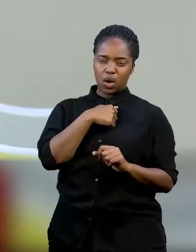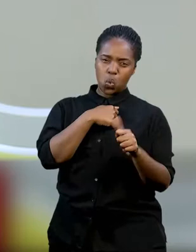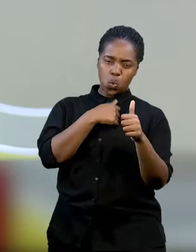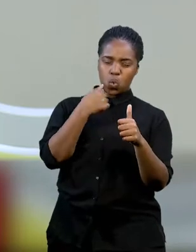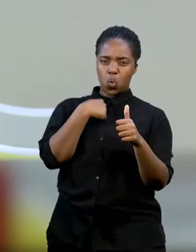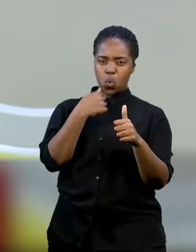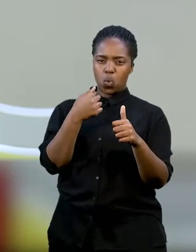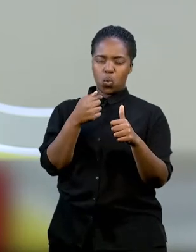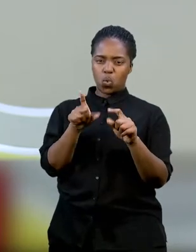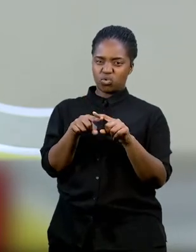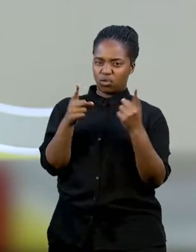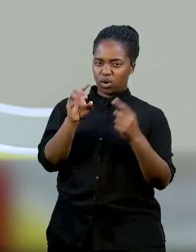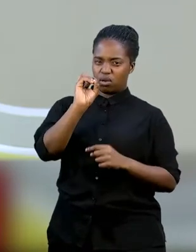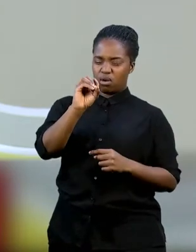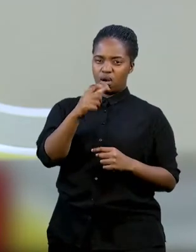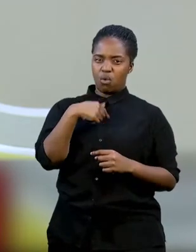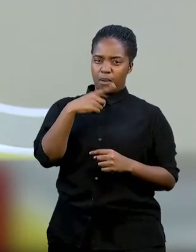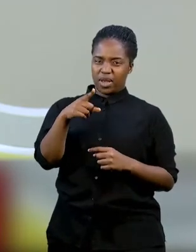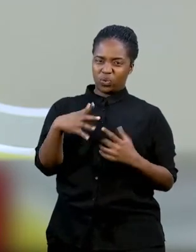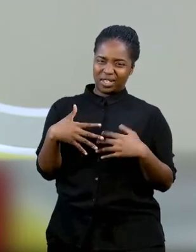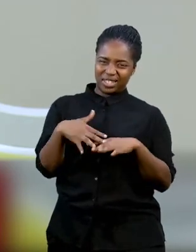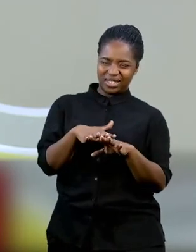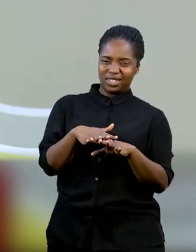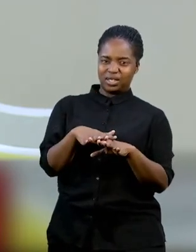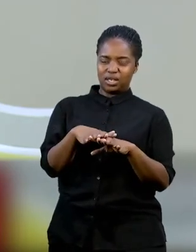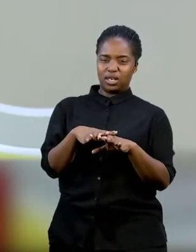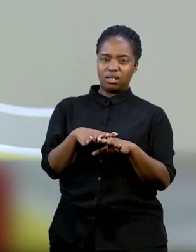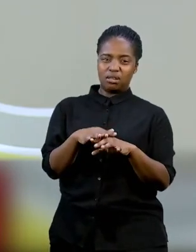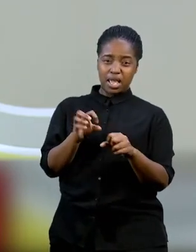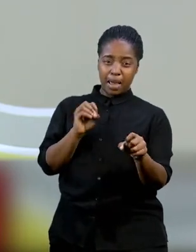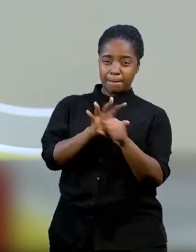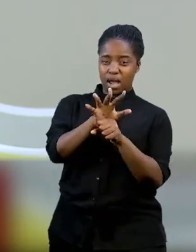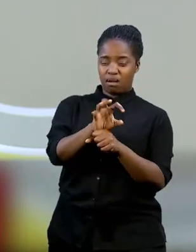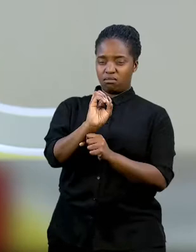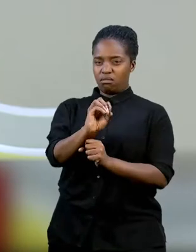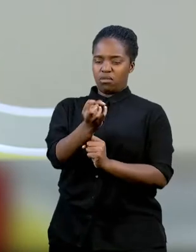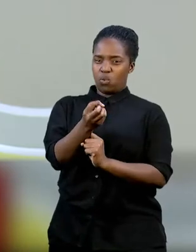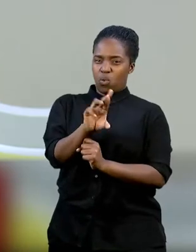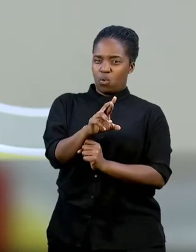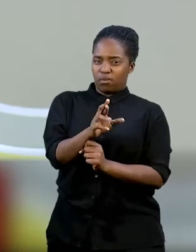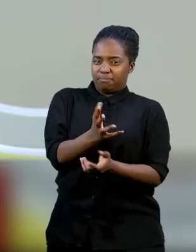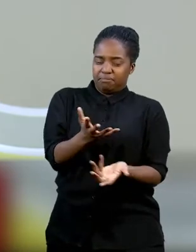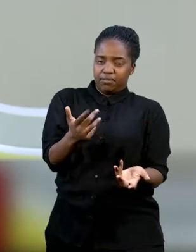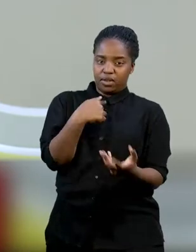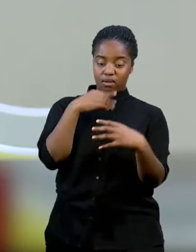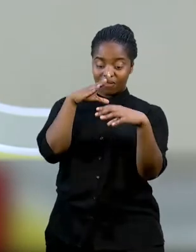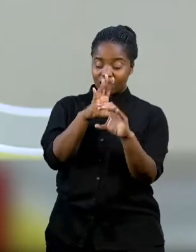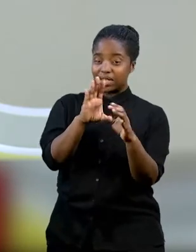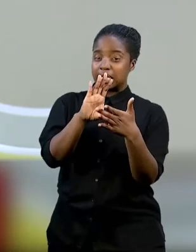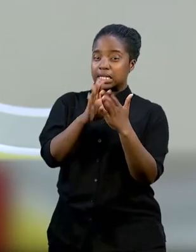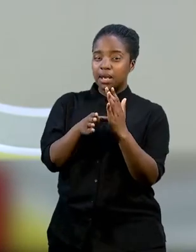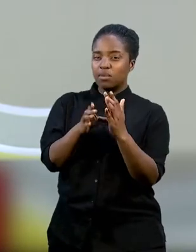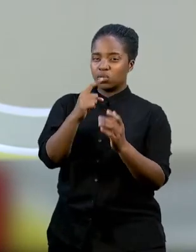that? And how do you think it's making a difference? And do you think it's good that it